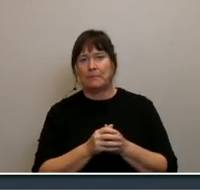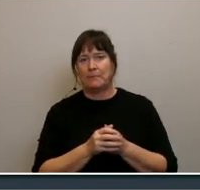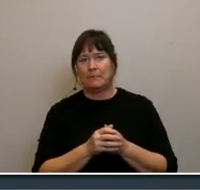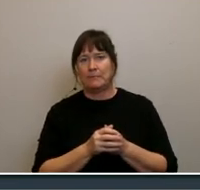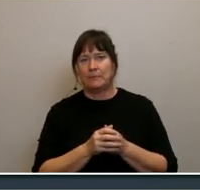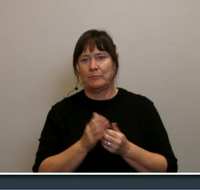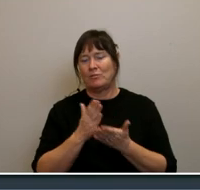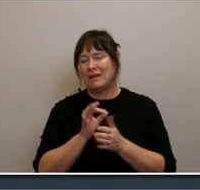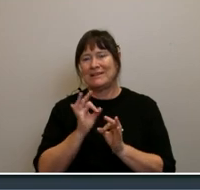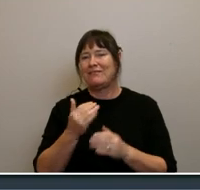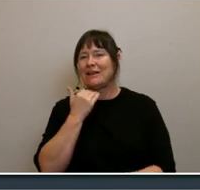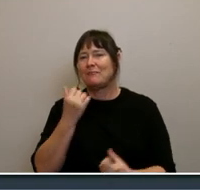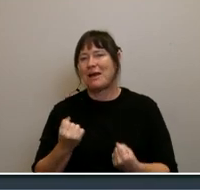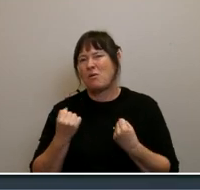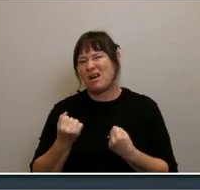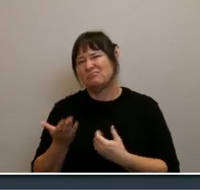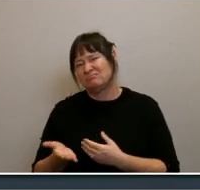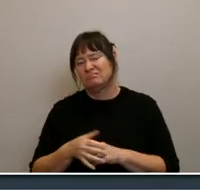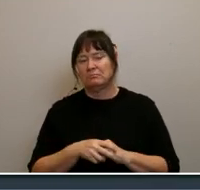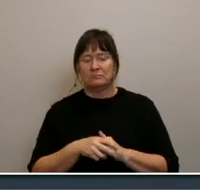in empowerment.